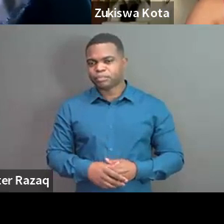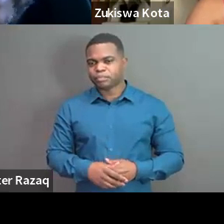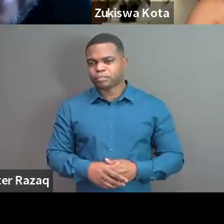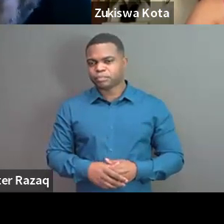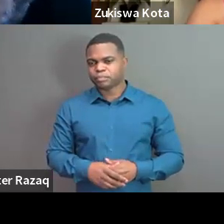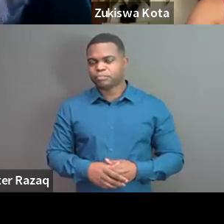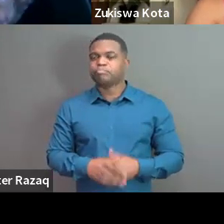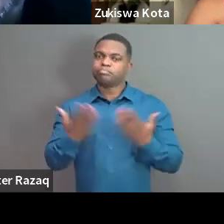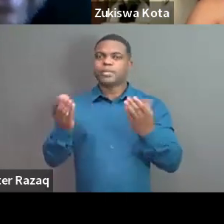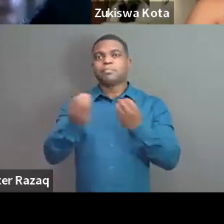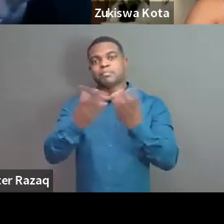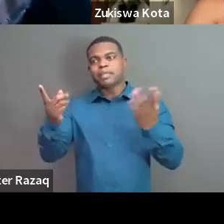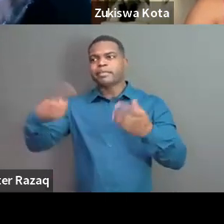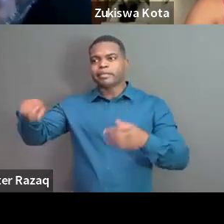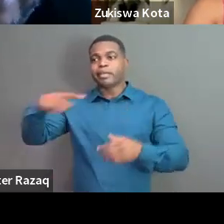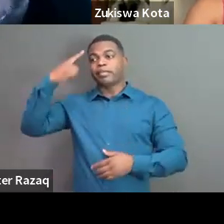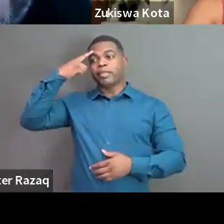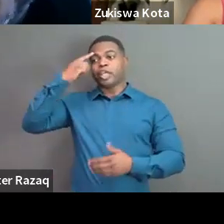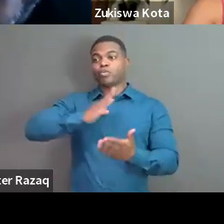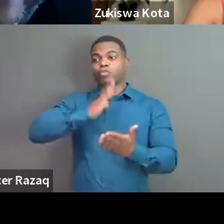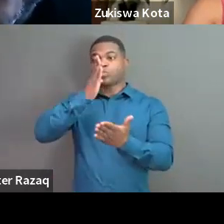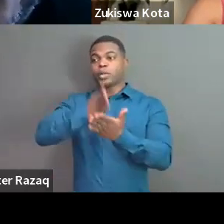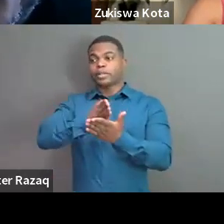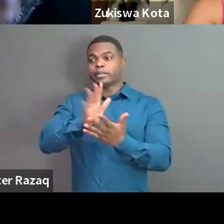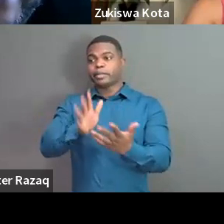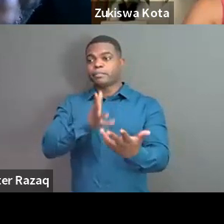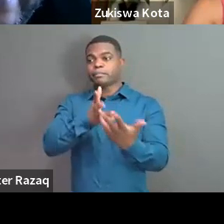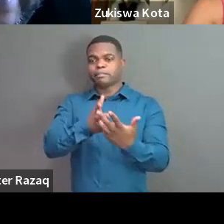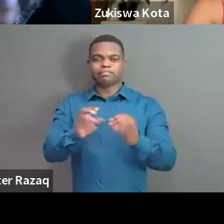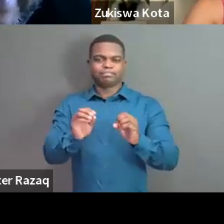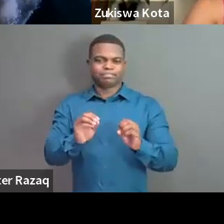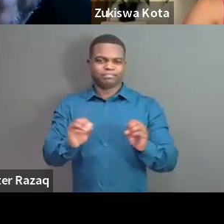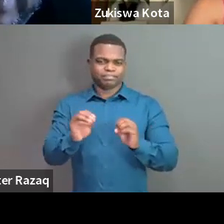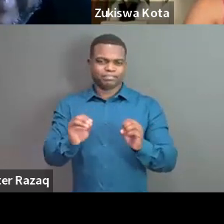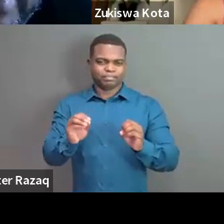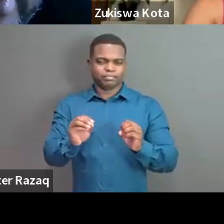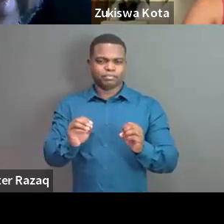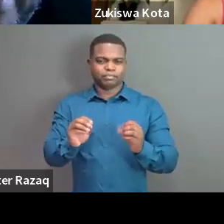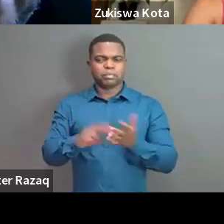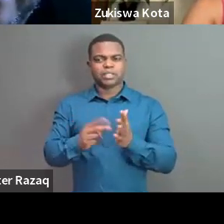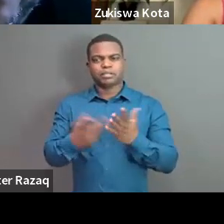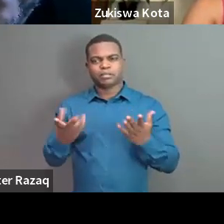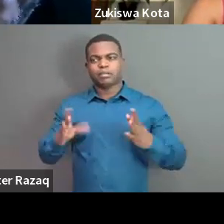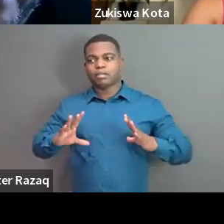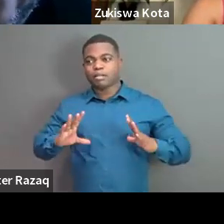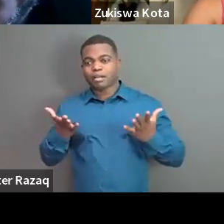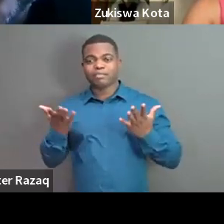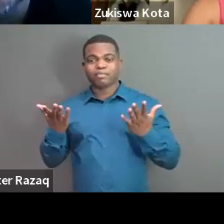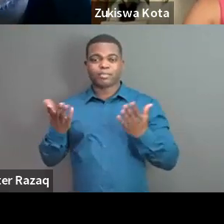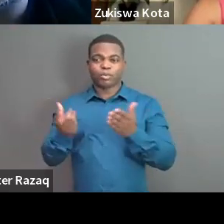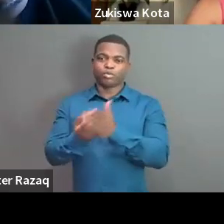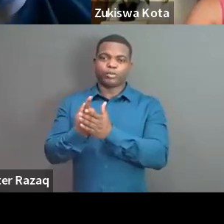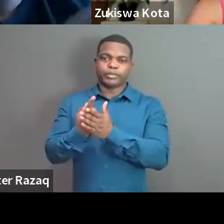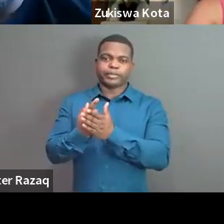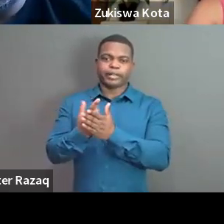and fifth industrial revolution, sixth industrial revolution, and so on. And I mentioned earlier